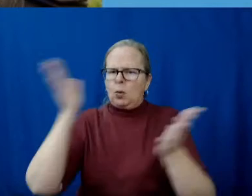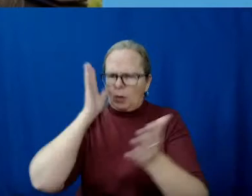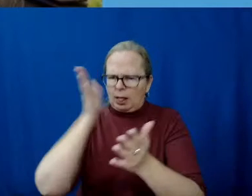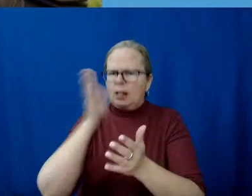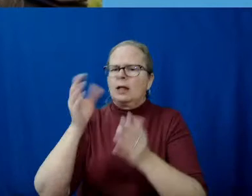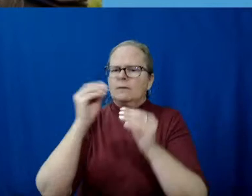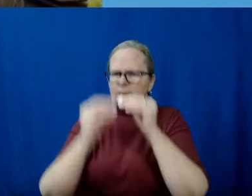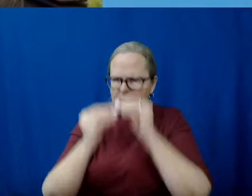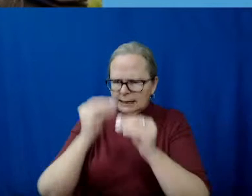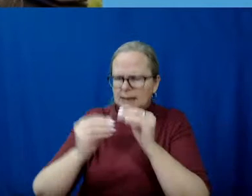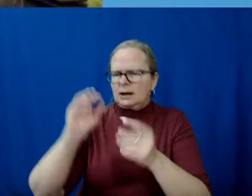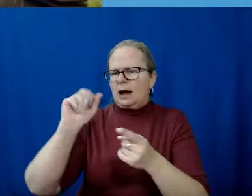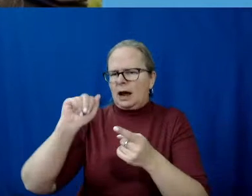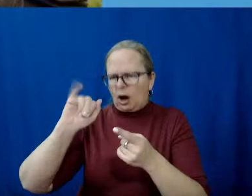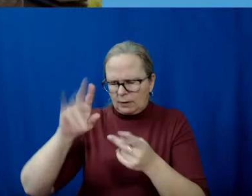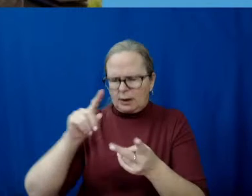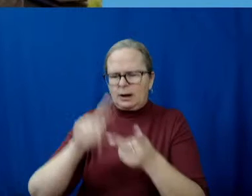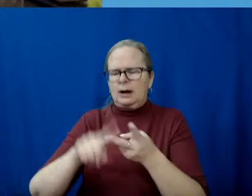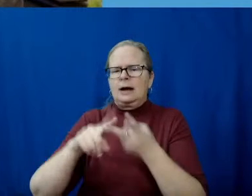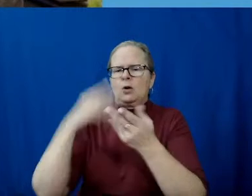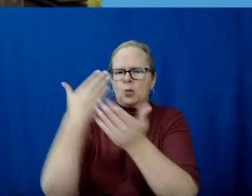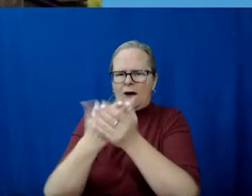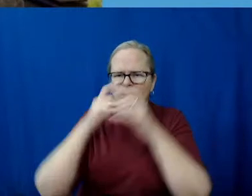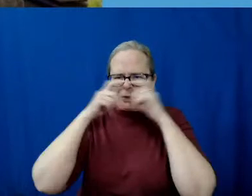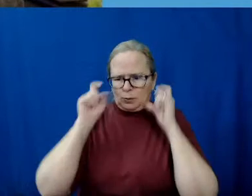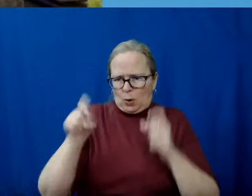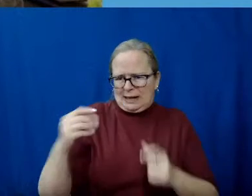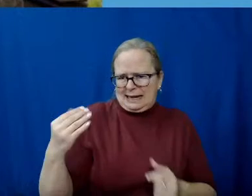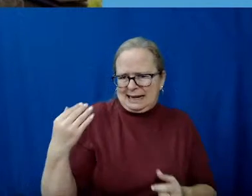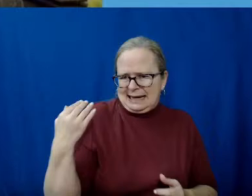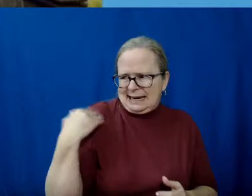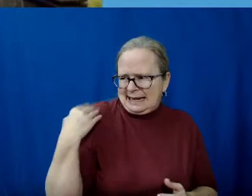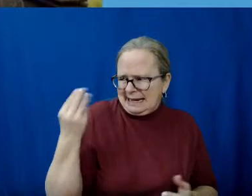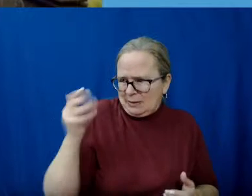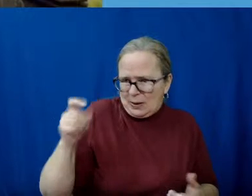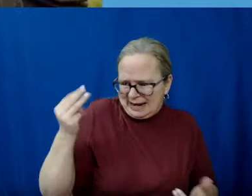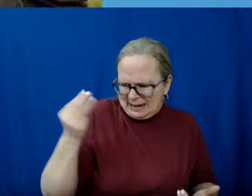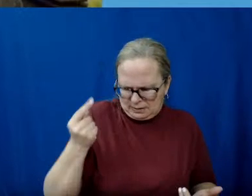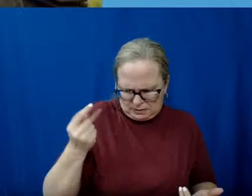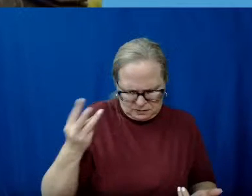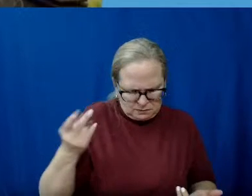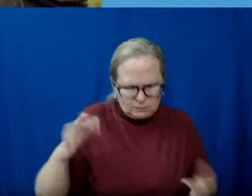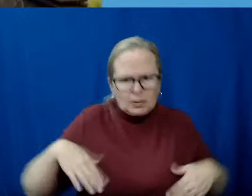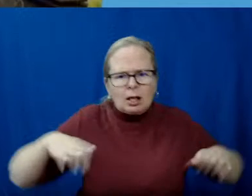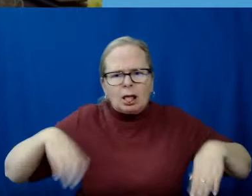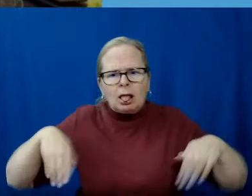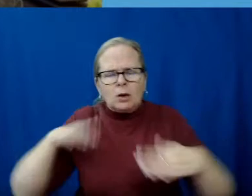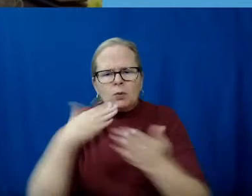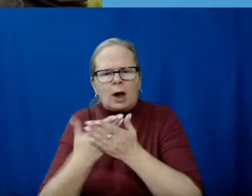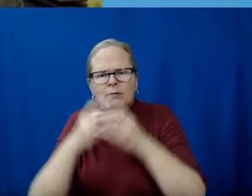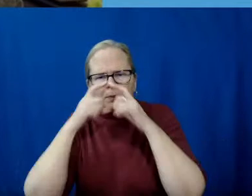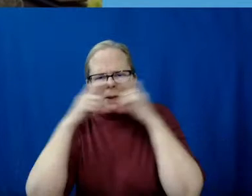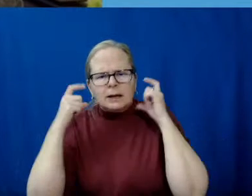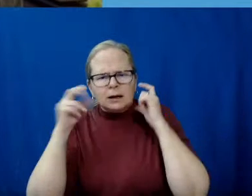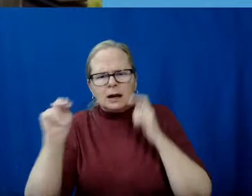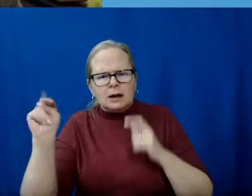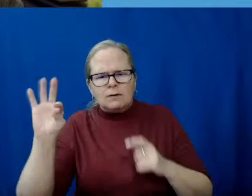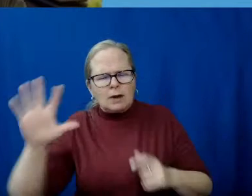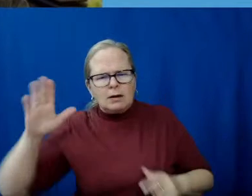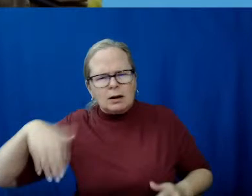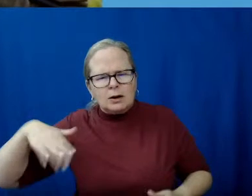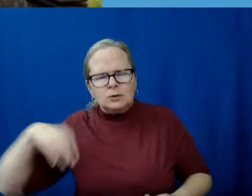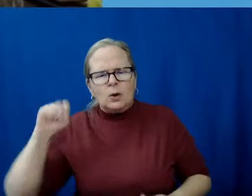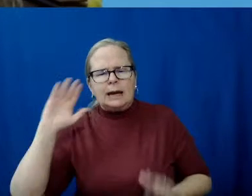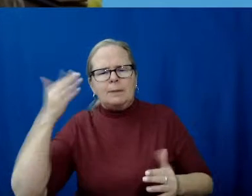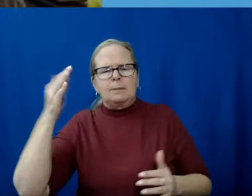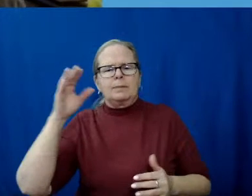side to it where the government is not in touch with the basic humanity of people who are subject to their rules and to their influence. I